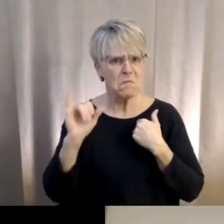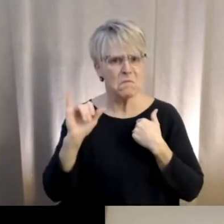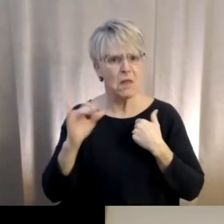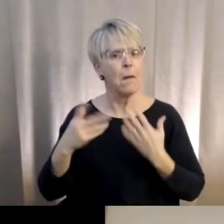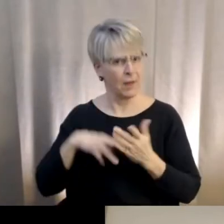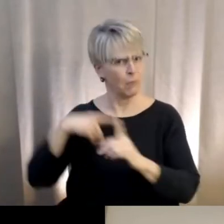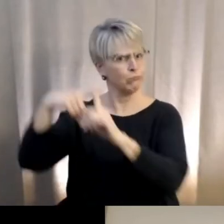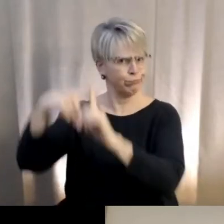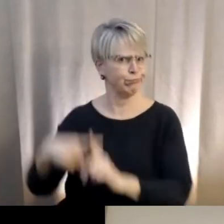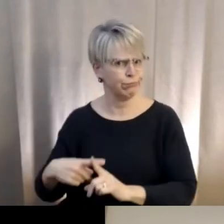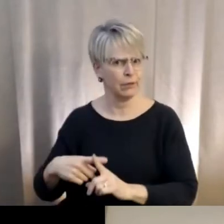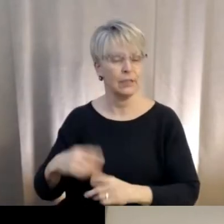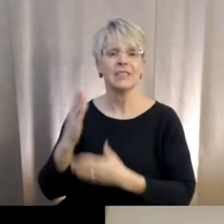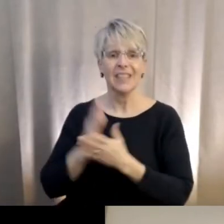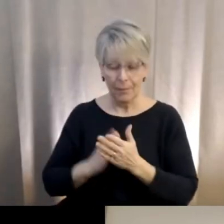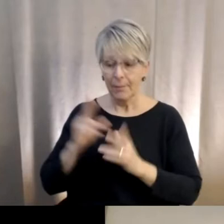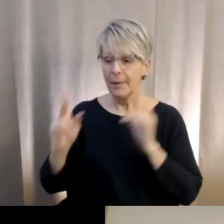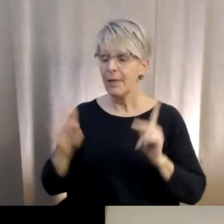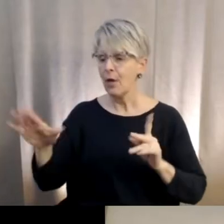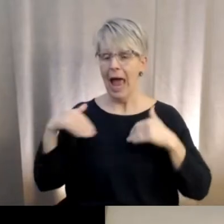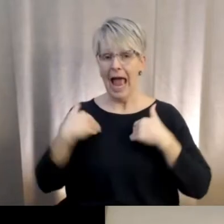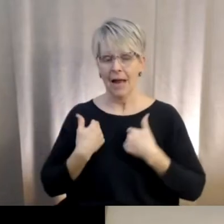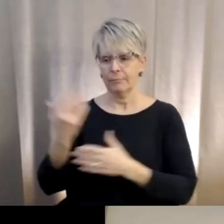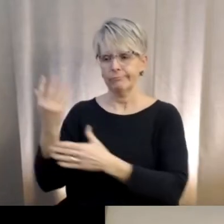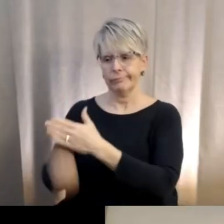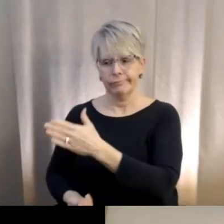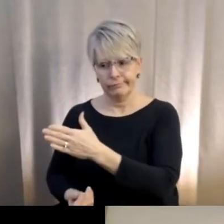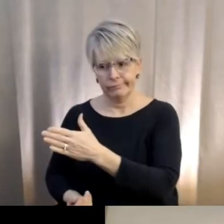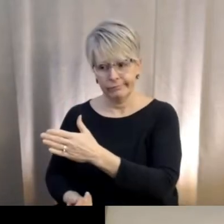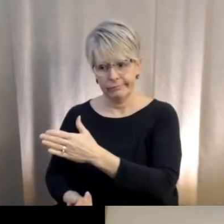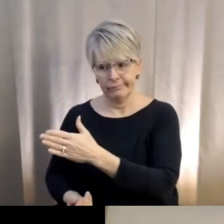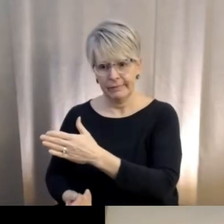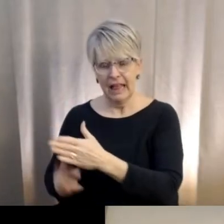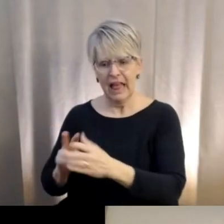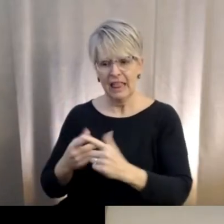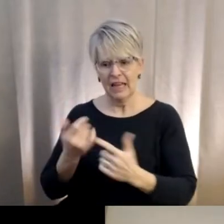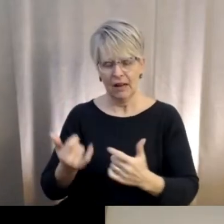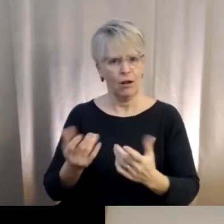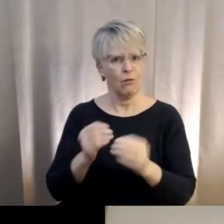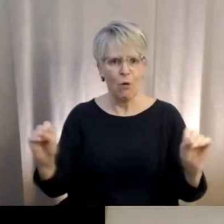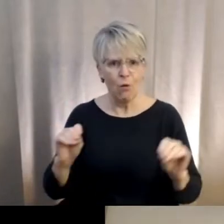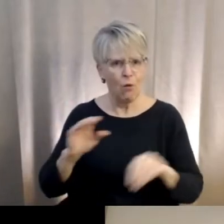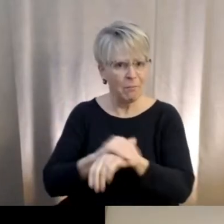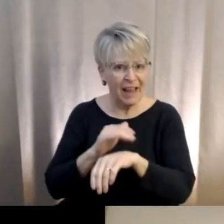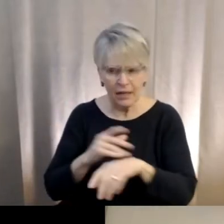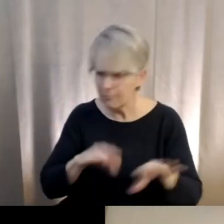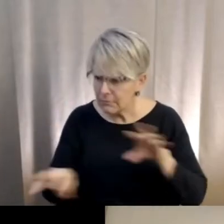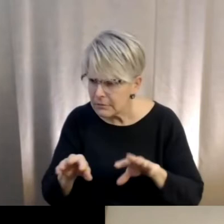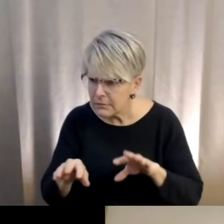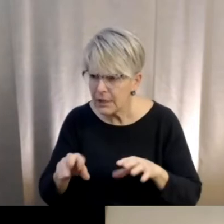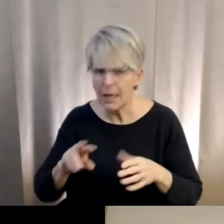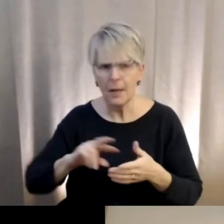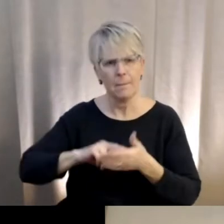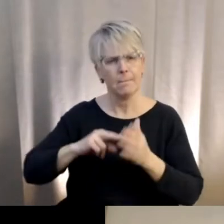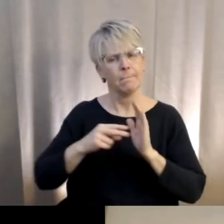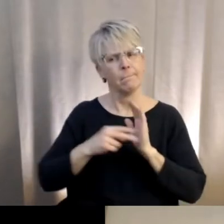people who had lost their animals and saw how they were impacted by it and not really often